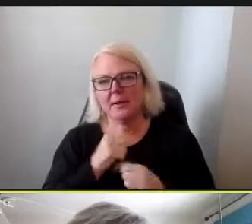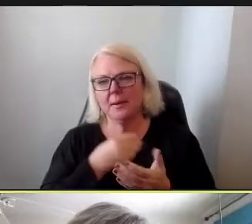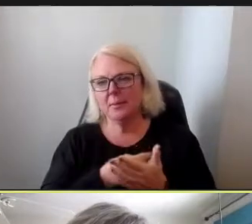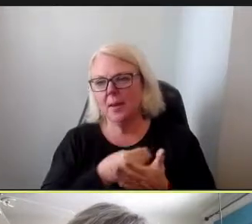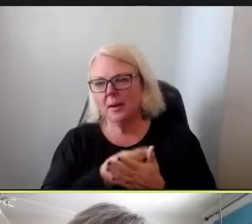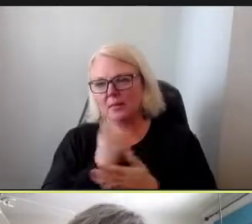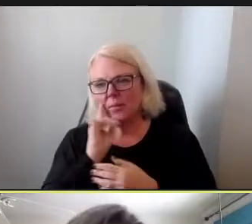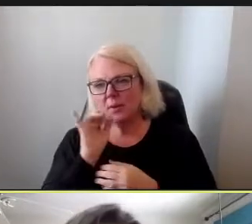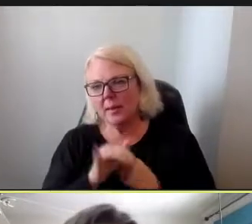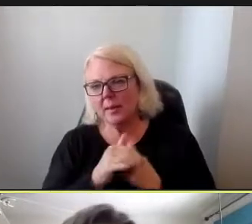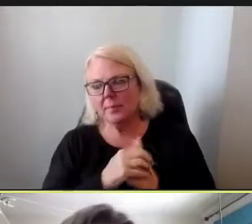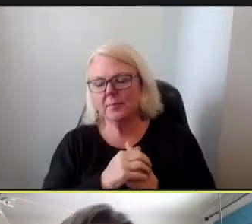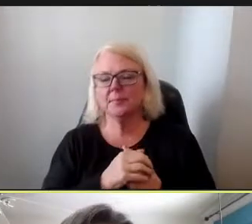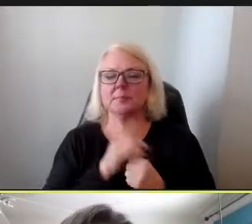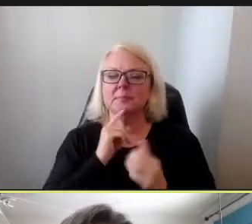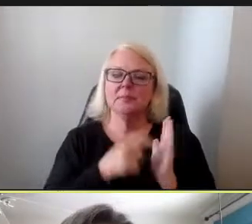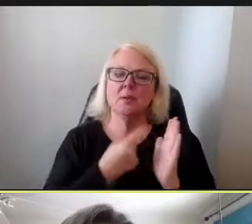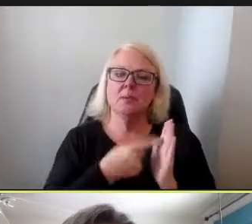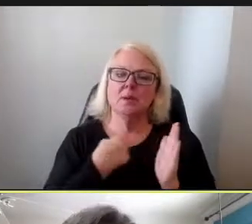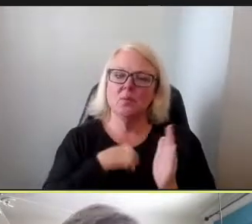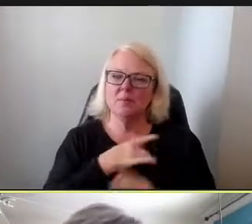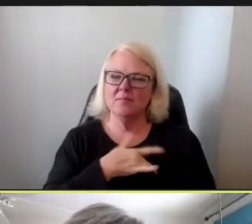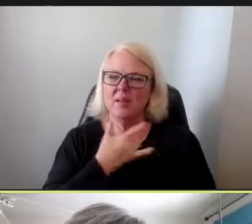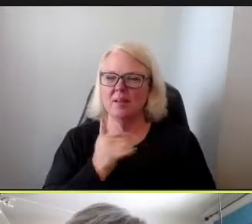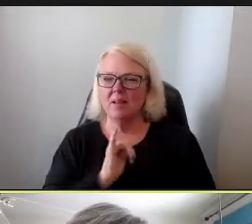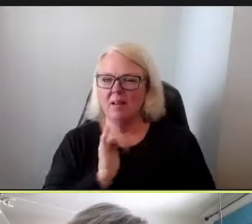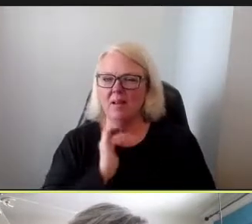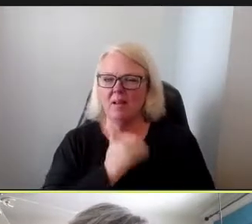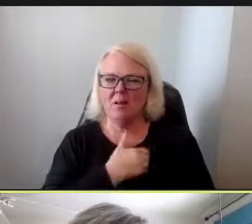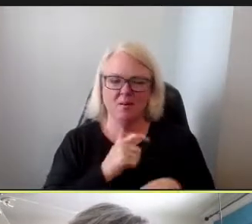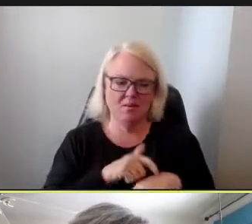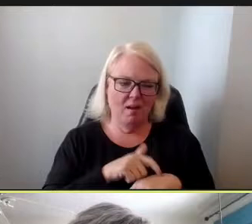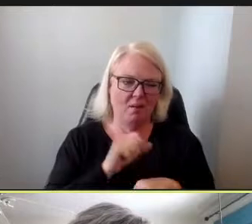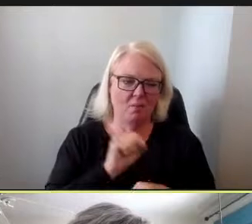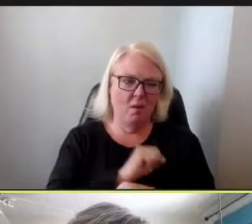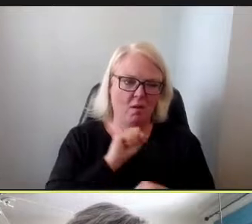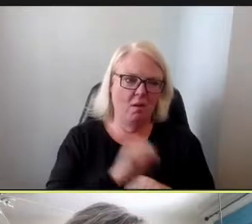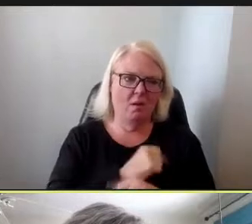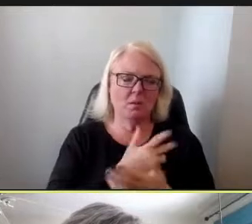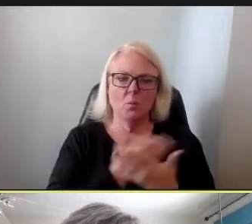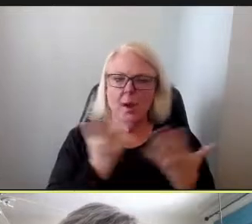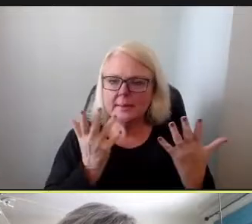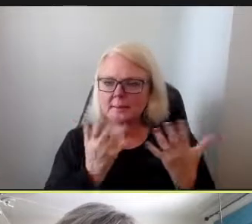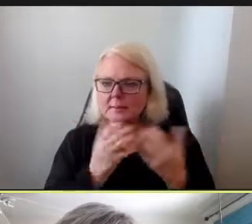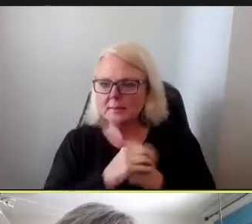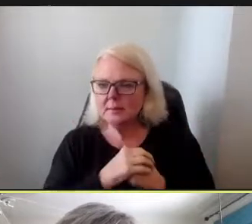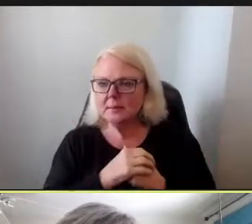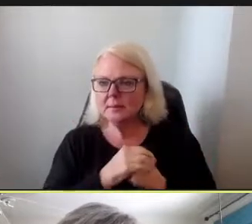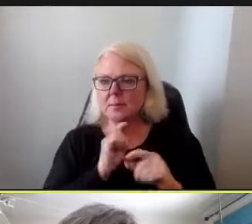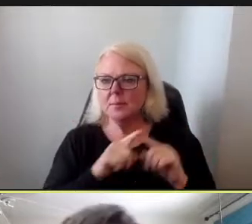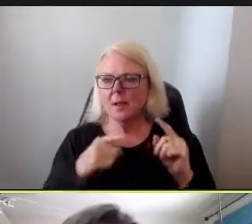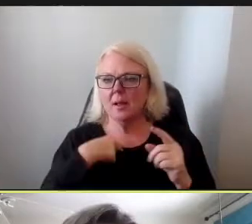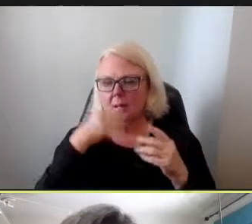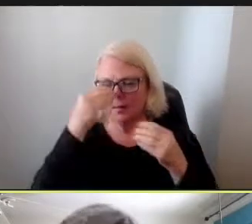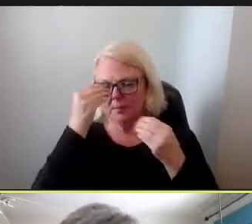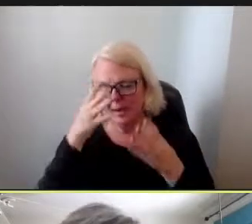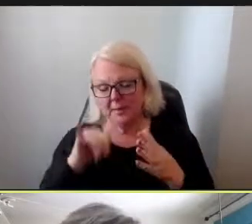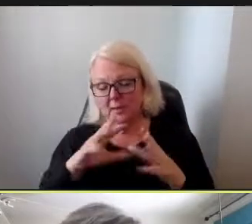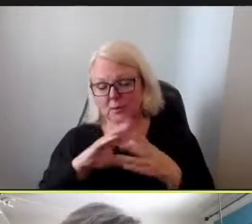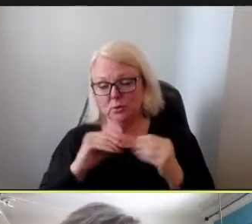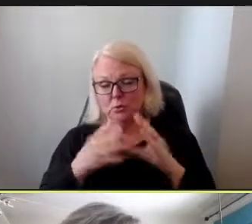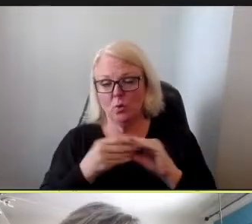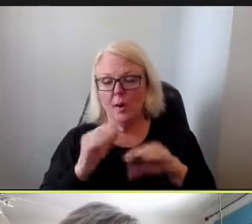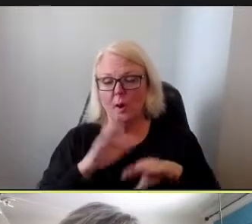compensation. Sometimes we felt like our time and effort had been wasted. But I am telling this story